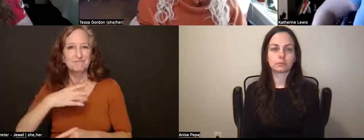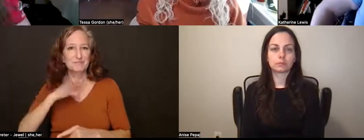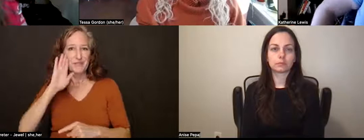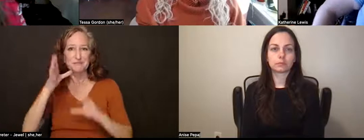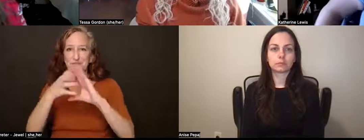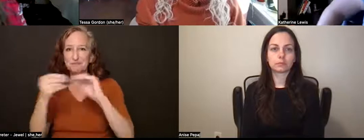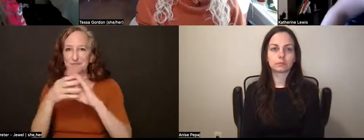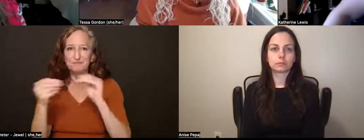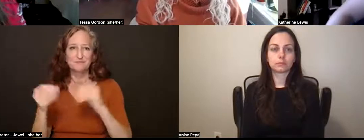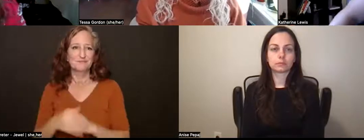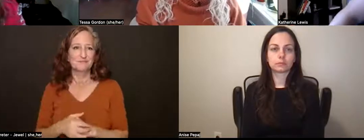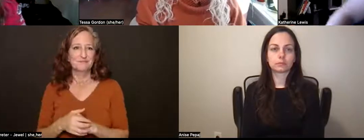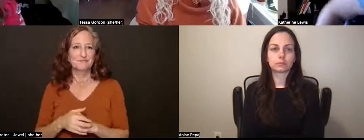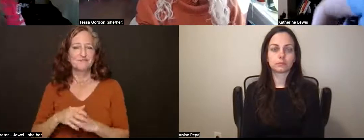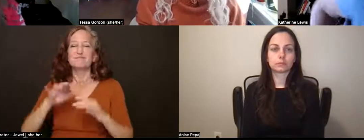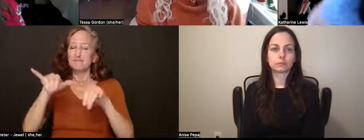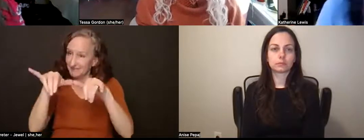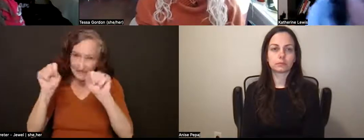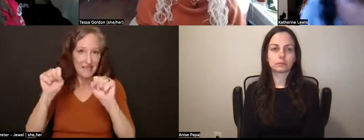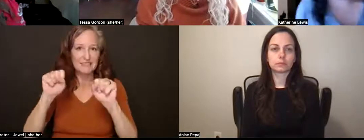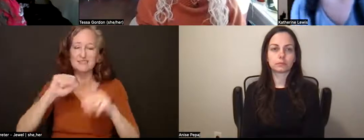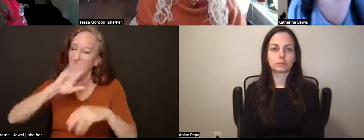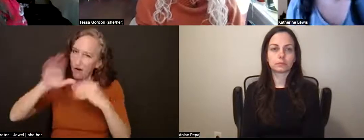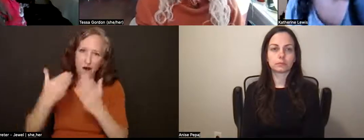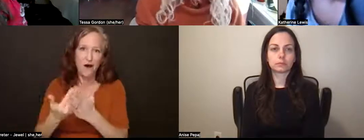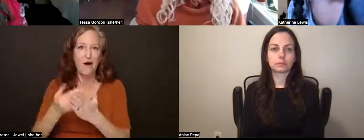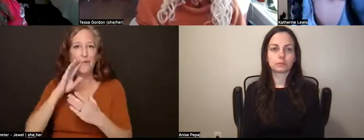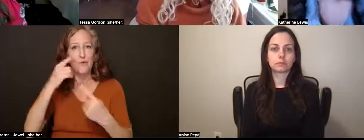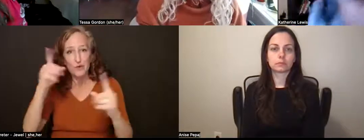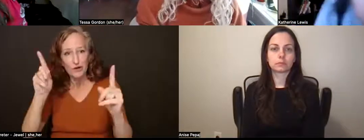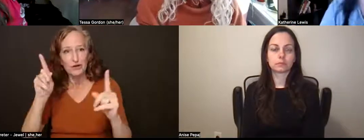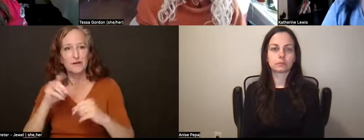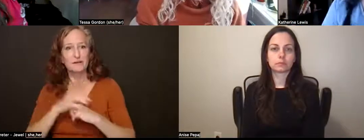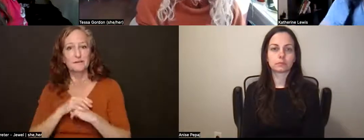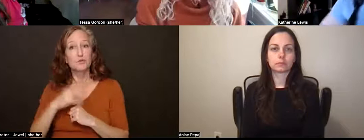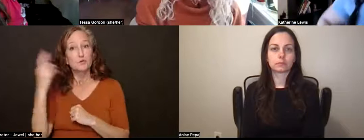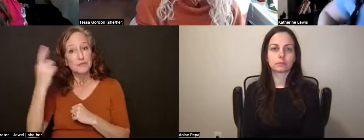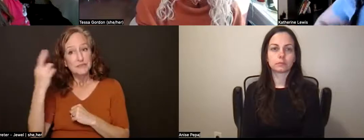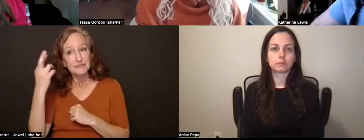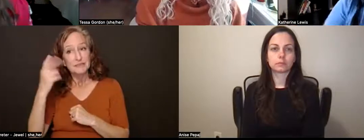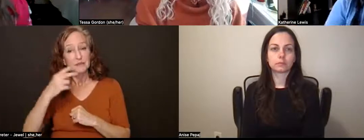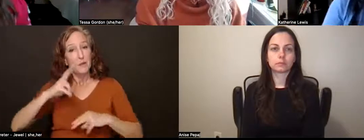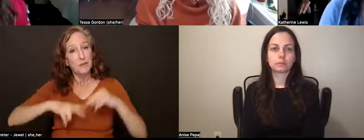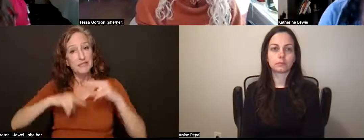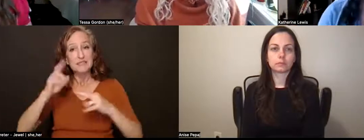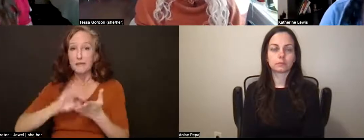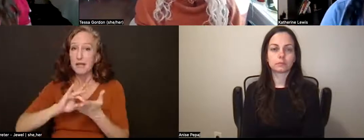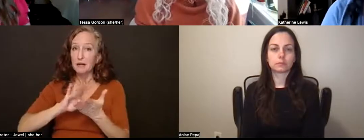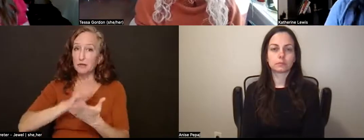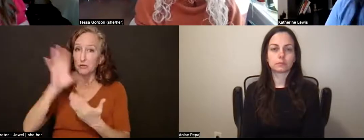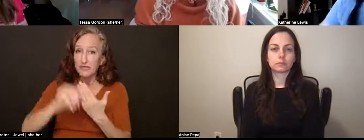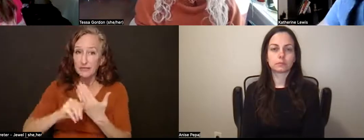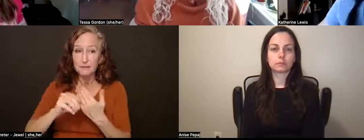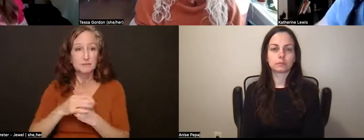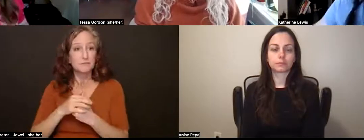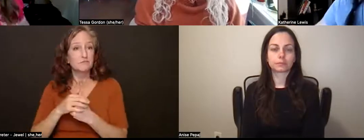to say all of it. Yes, they all work. And the reason why is because when you are building medical curriculums, no matter which way, whether